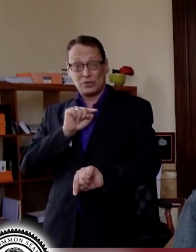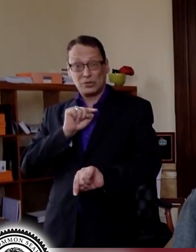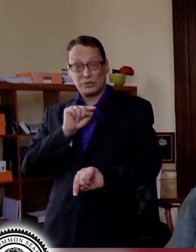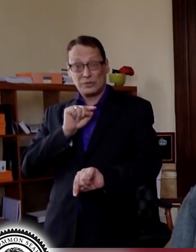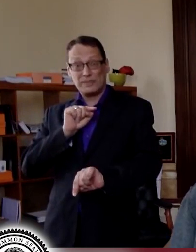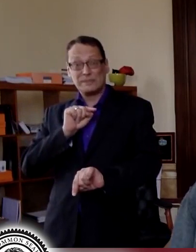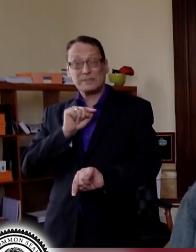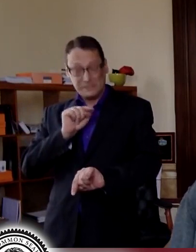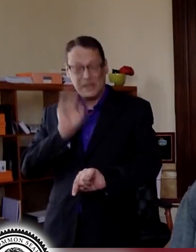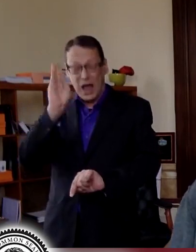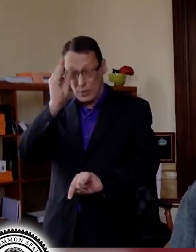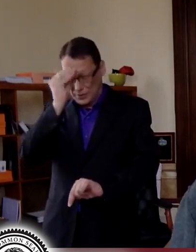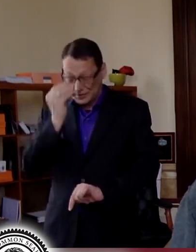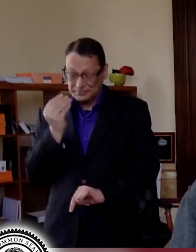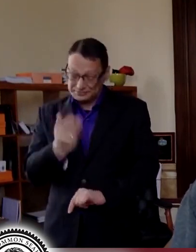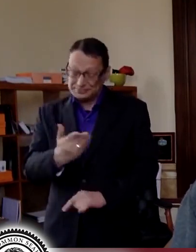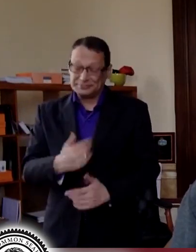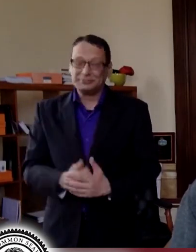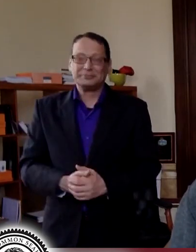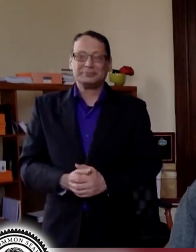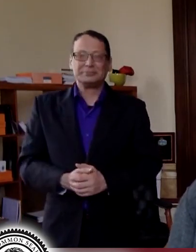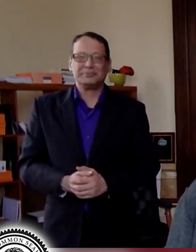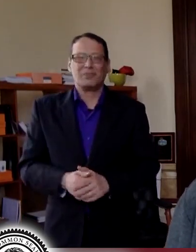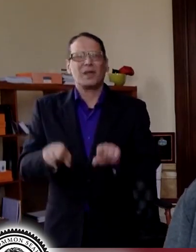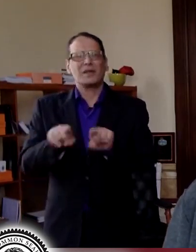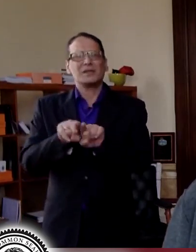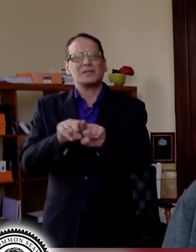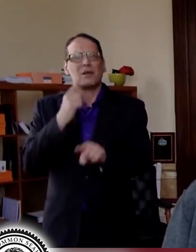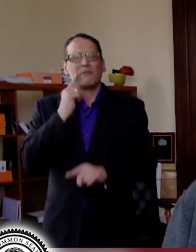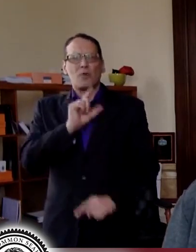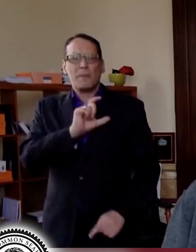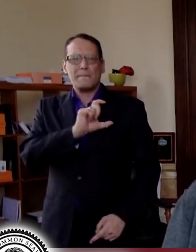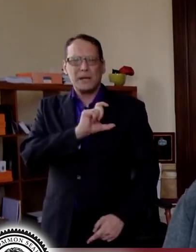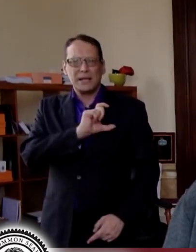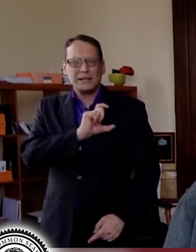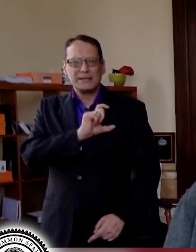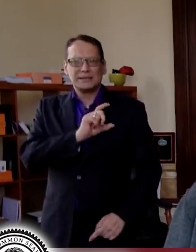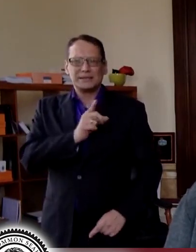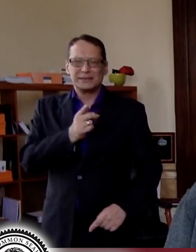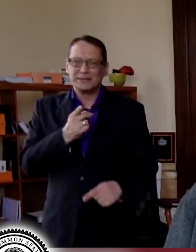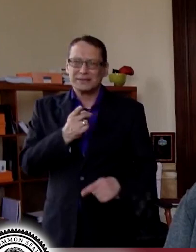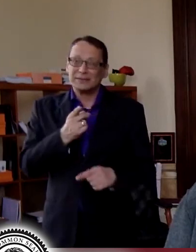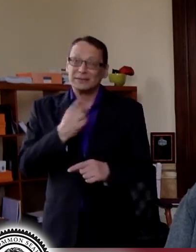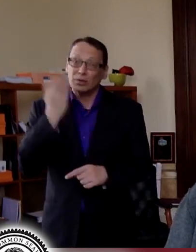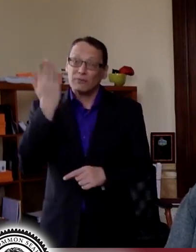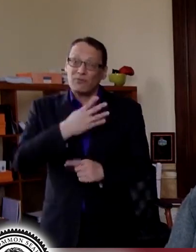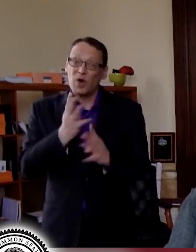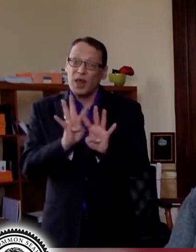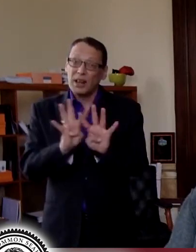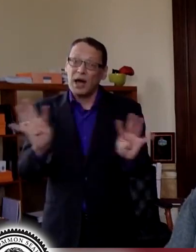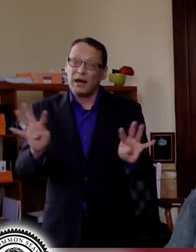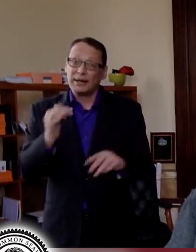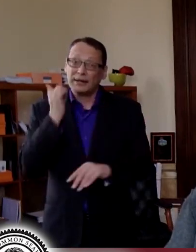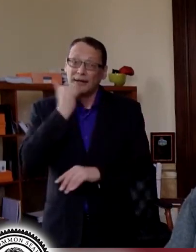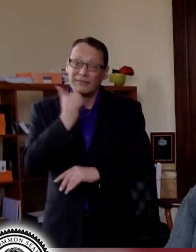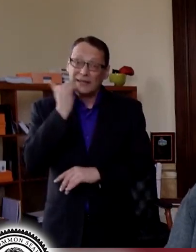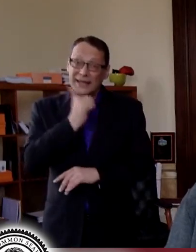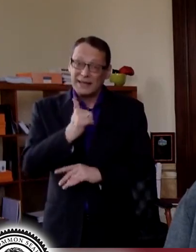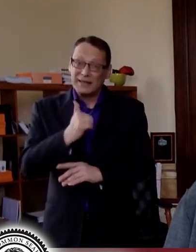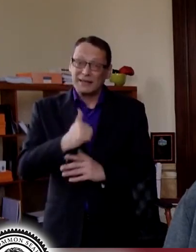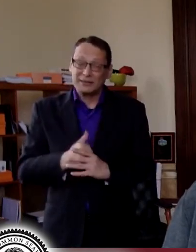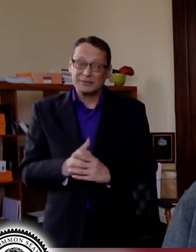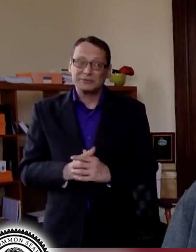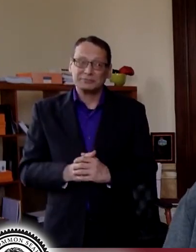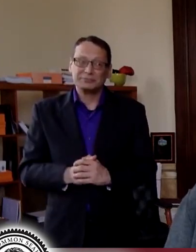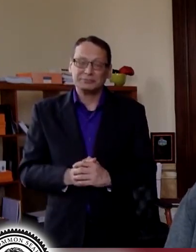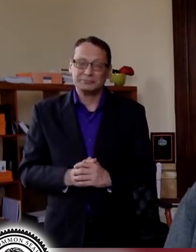broadcast, I'll certainly put it out there. Same for our police officers. These folks are on the front line every single day.